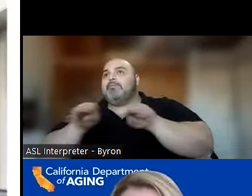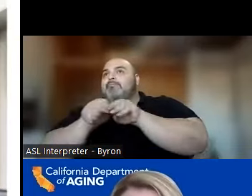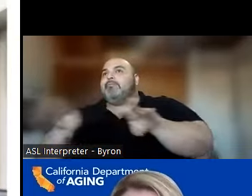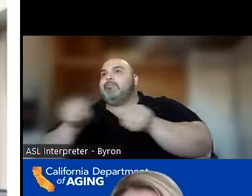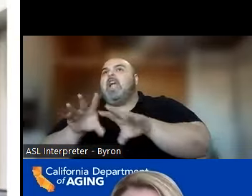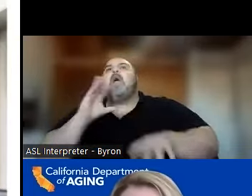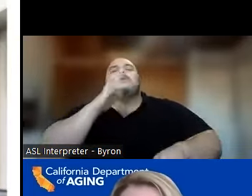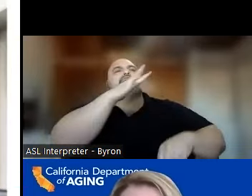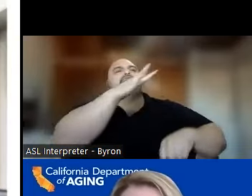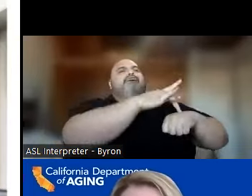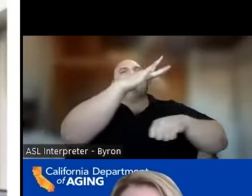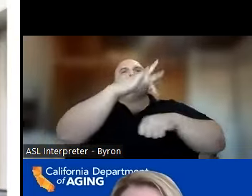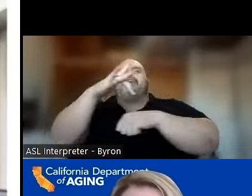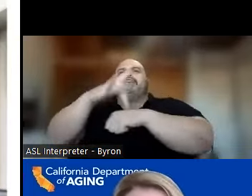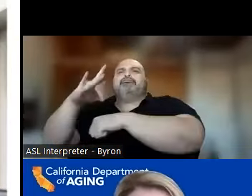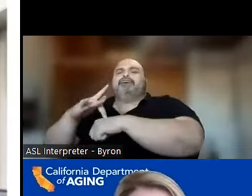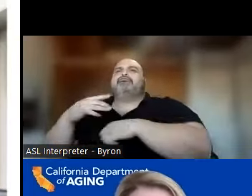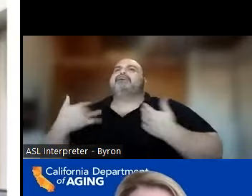the significant